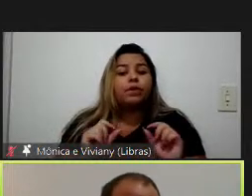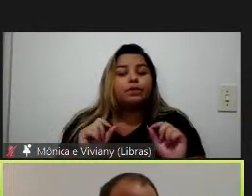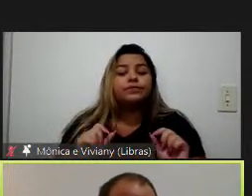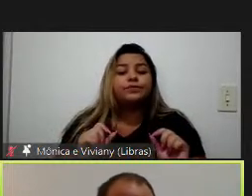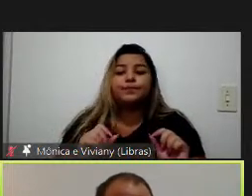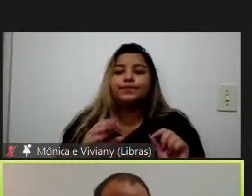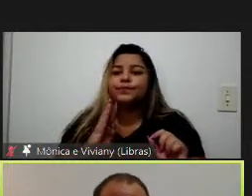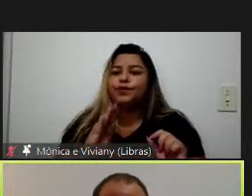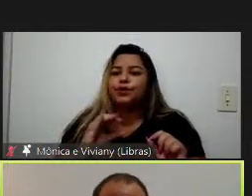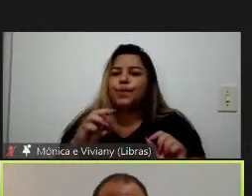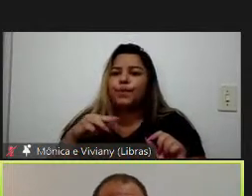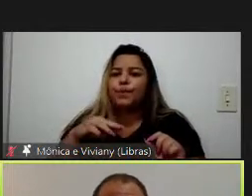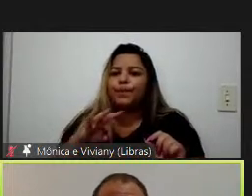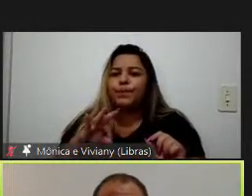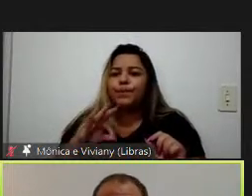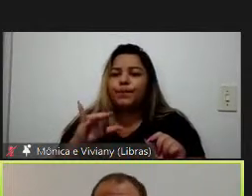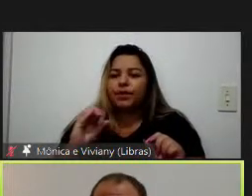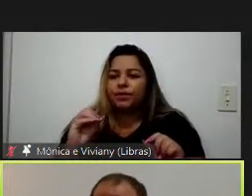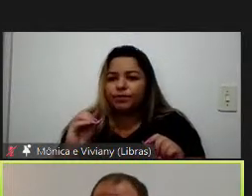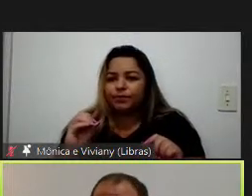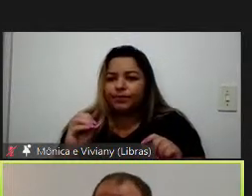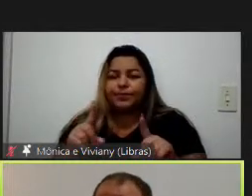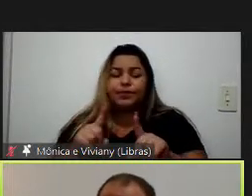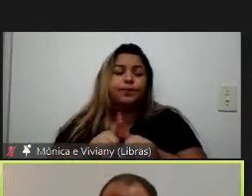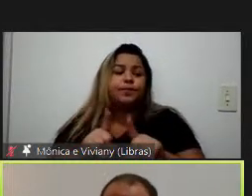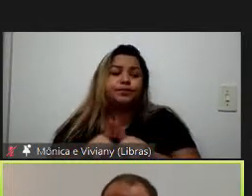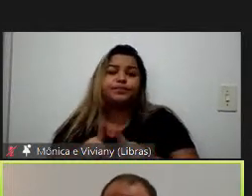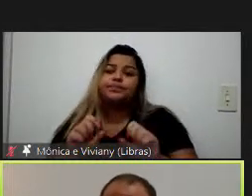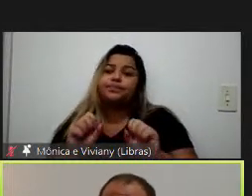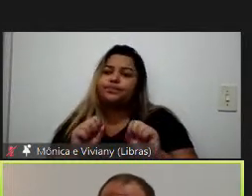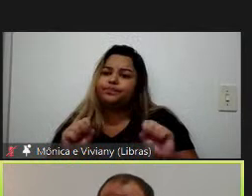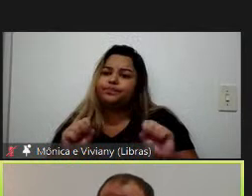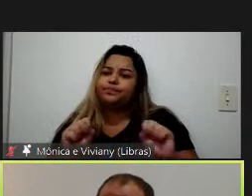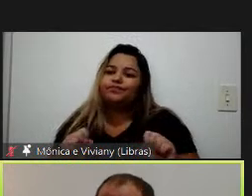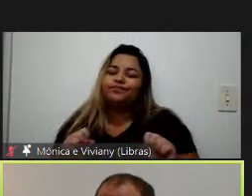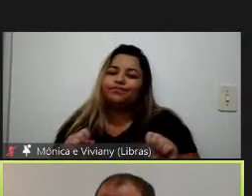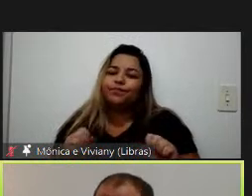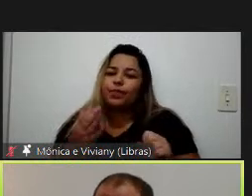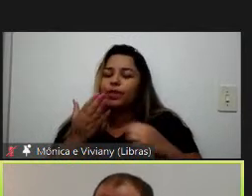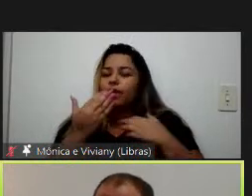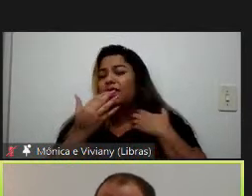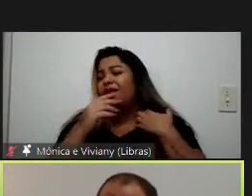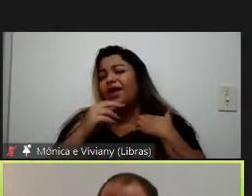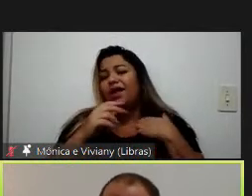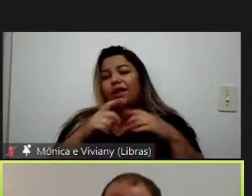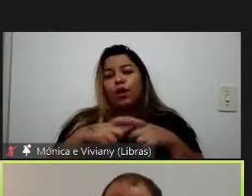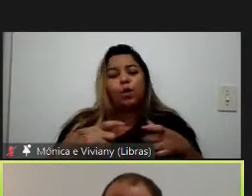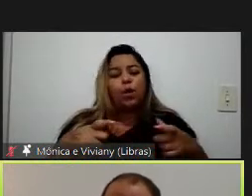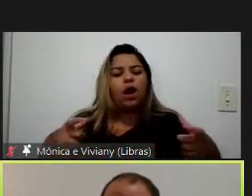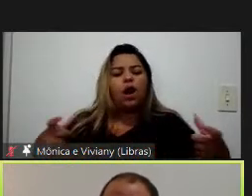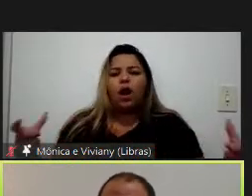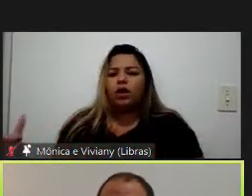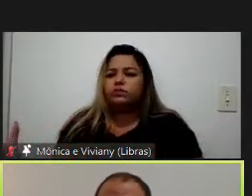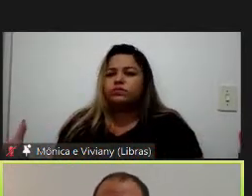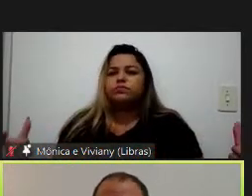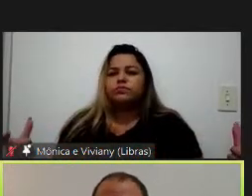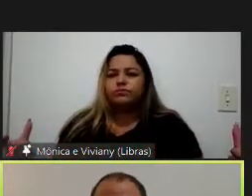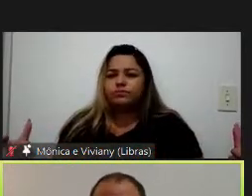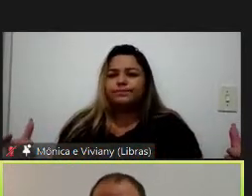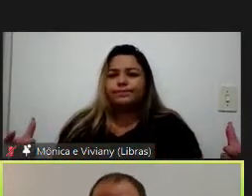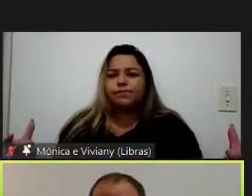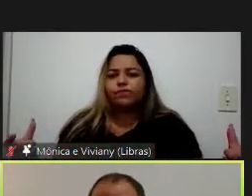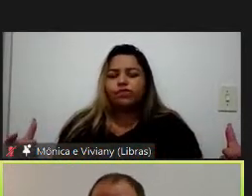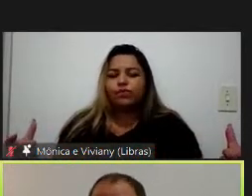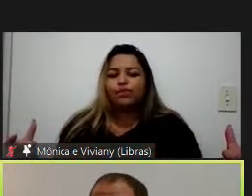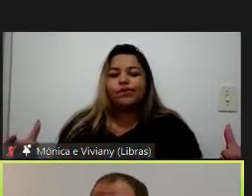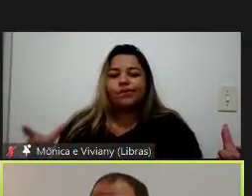food systems perspective, which is much broader and which looks at so many different